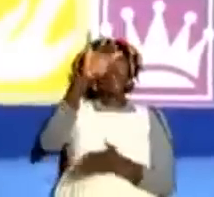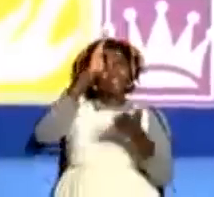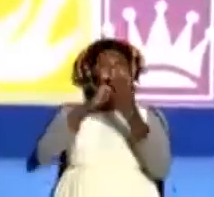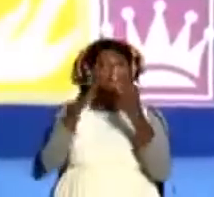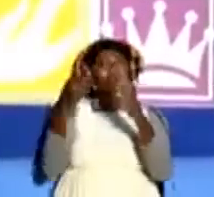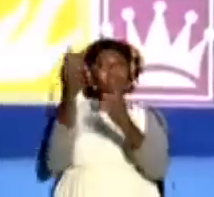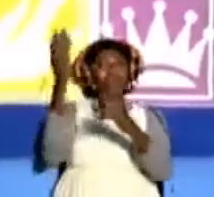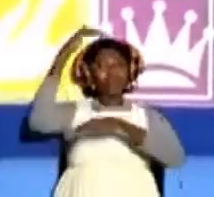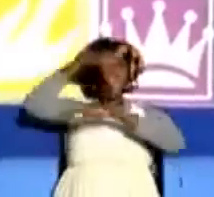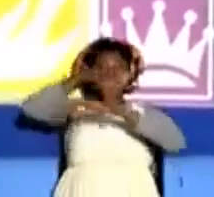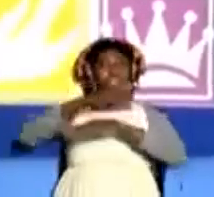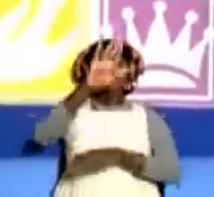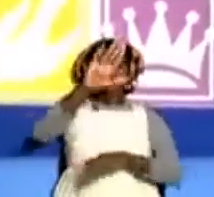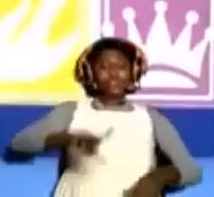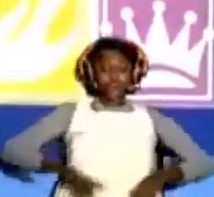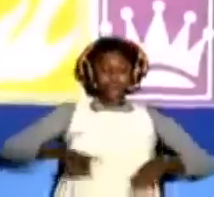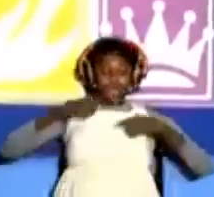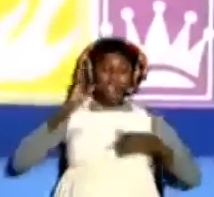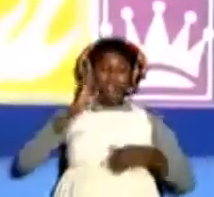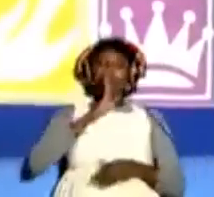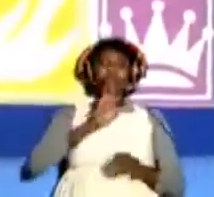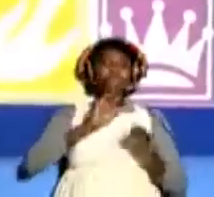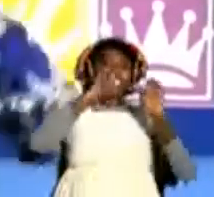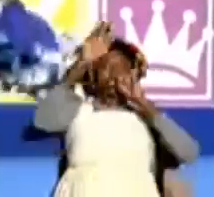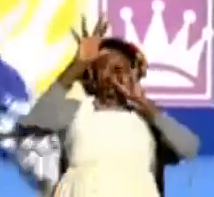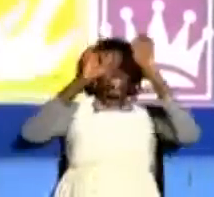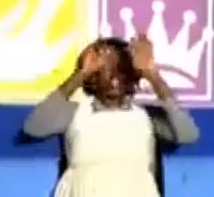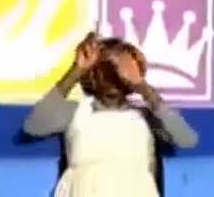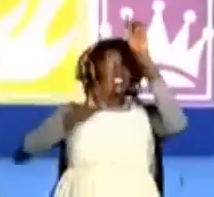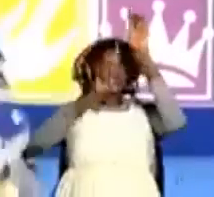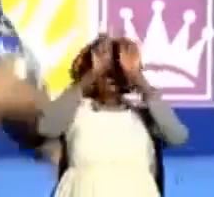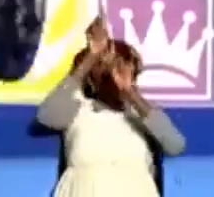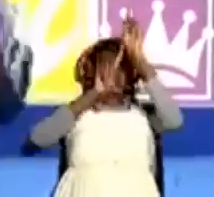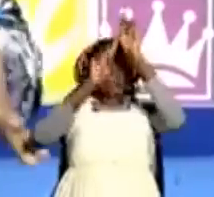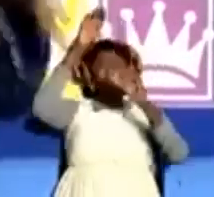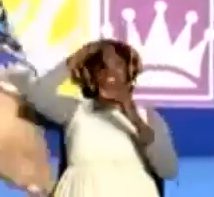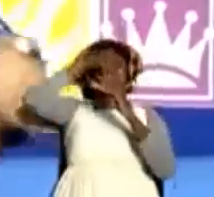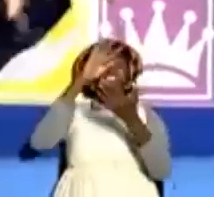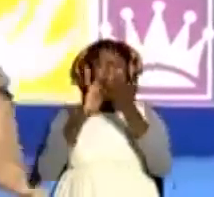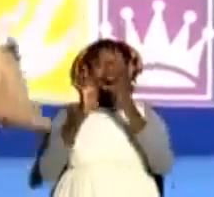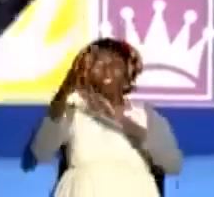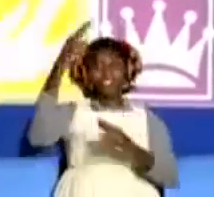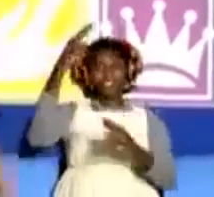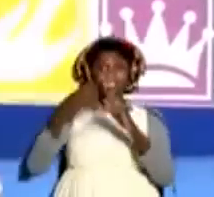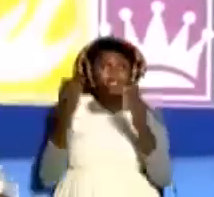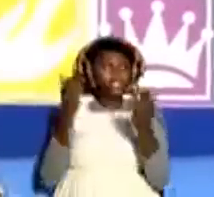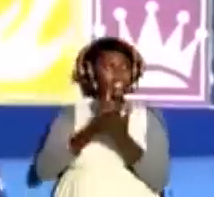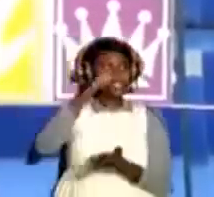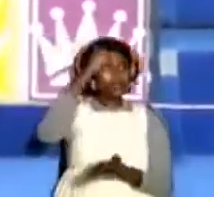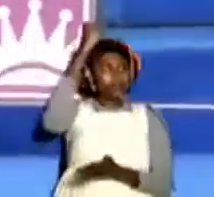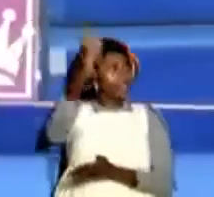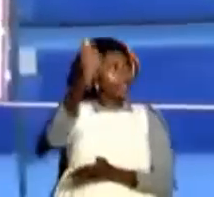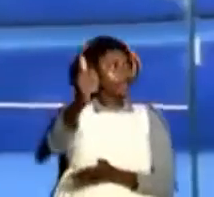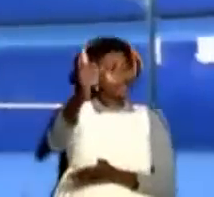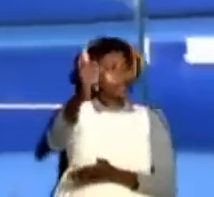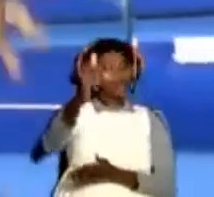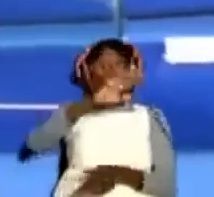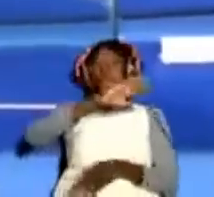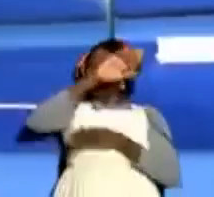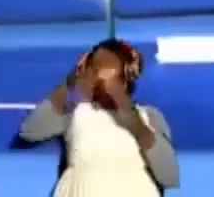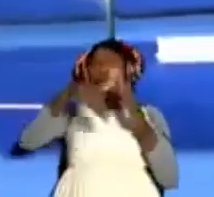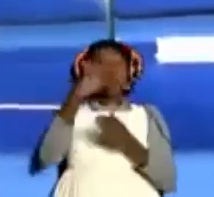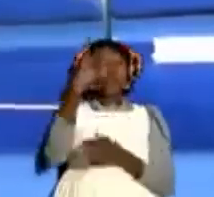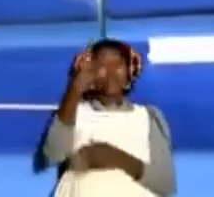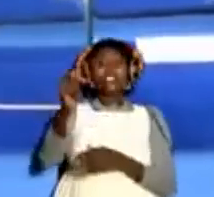from tonight, your life will become a shining star. In the name of Jesus, all